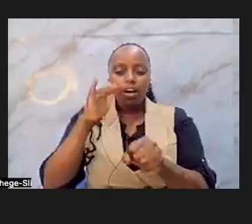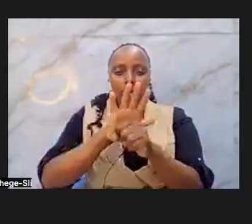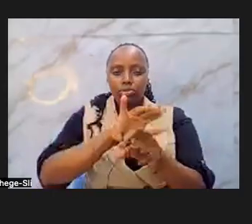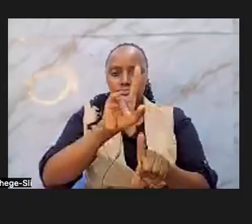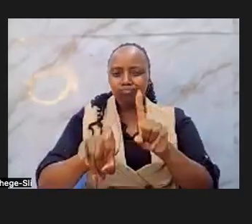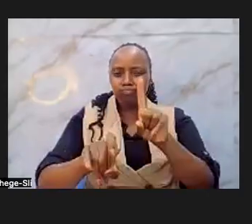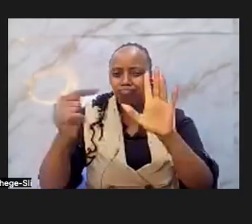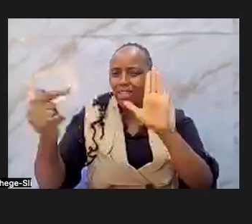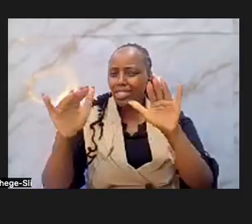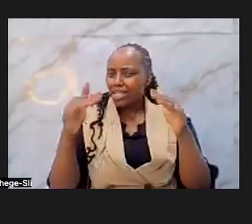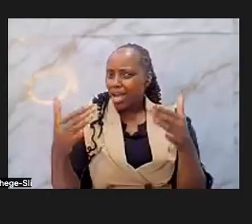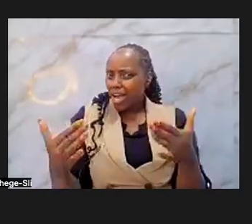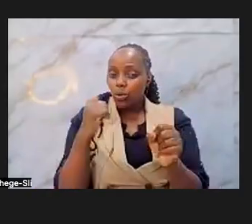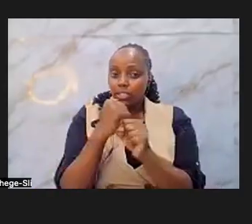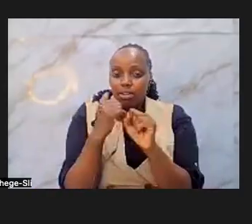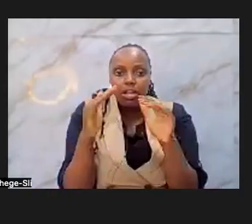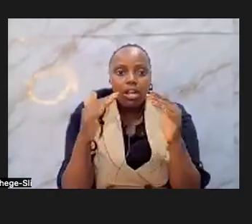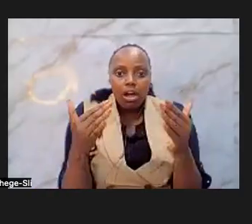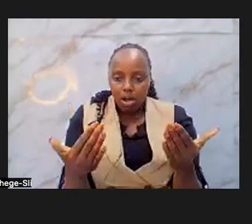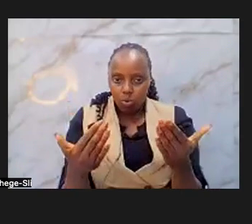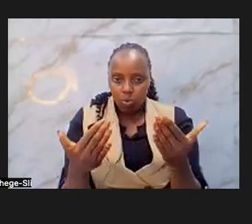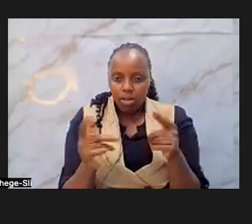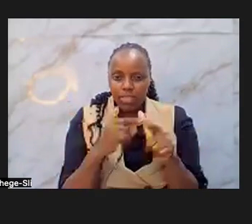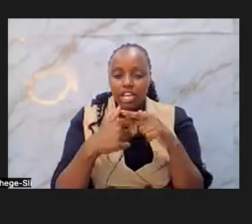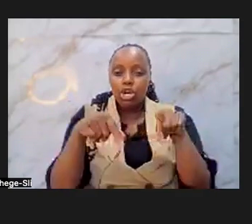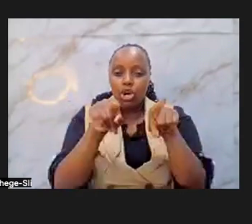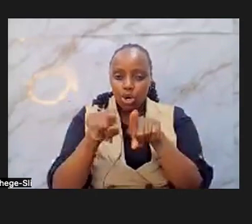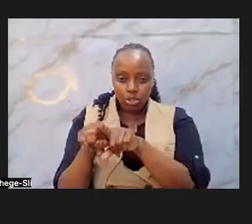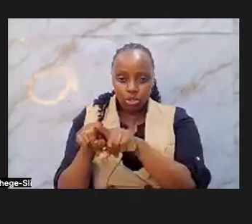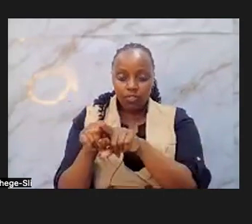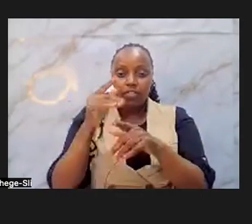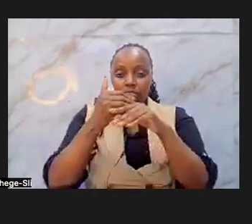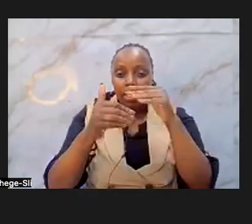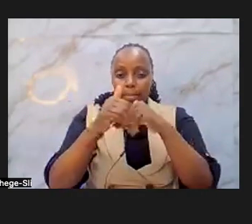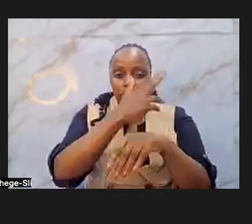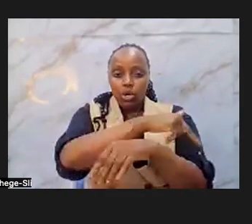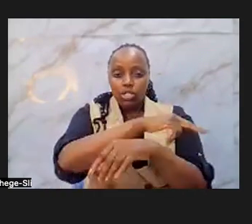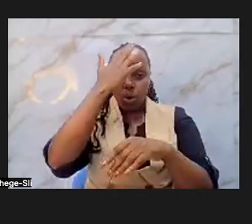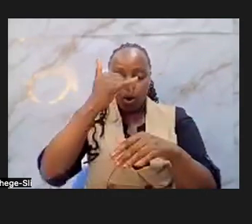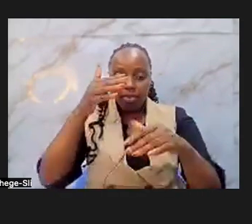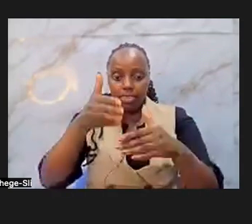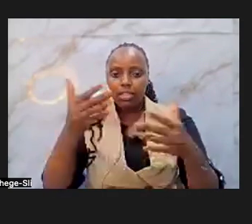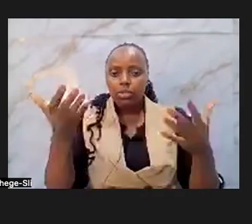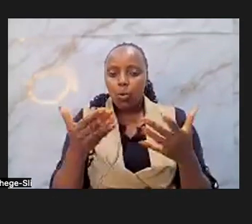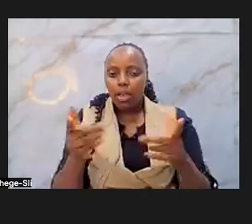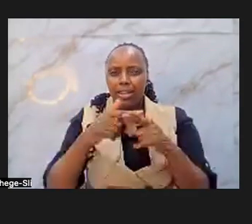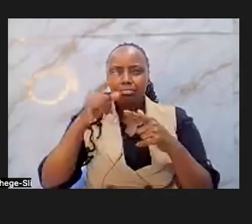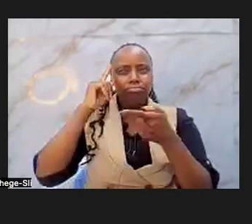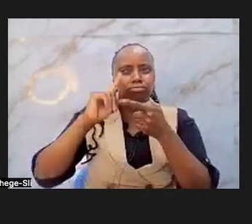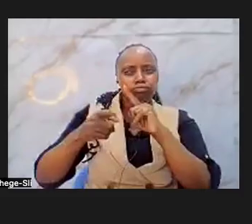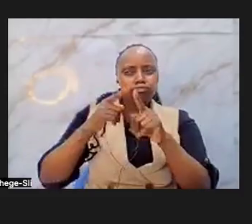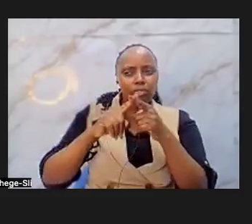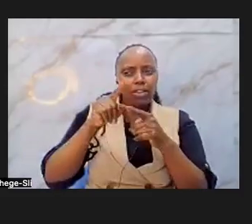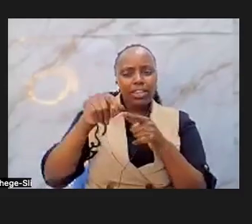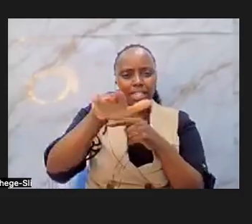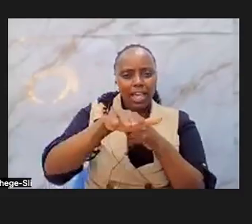done. And, also it's meeting the health workers where they are. So if you kind of think of it as a spectrum of, at